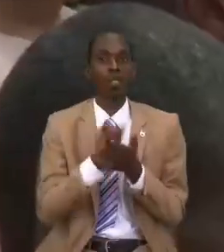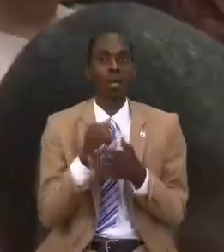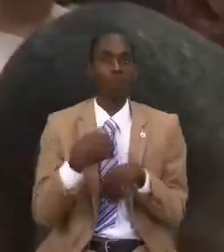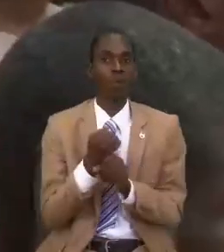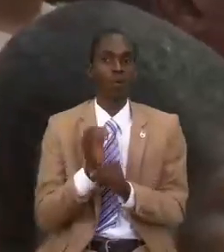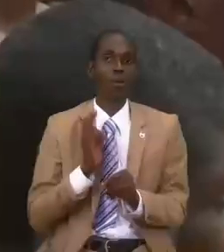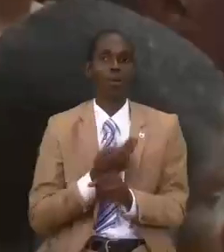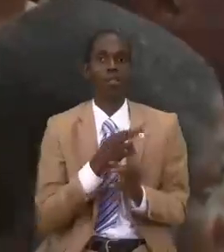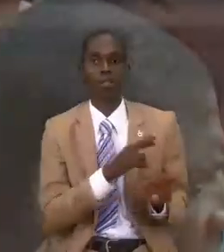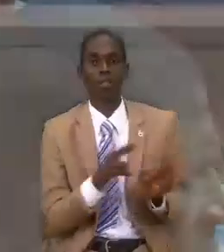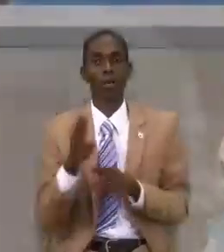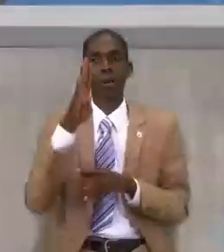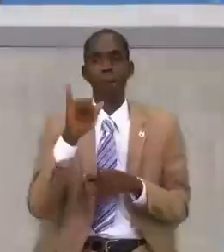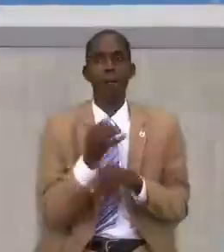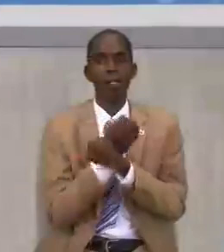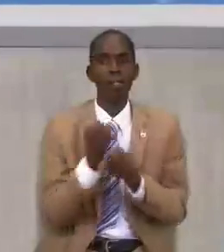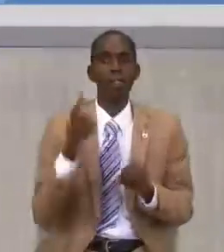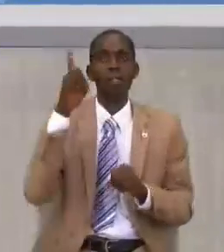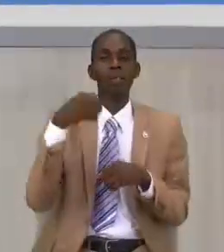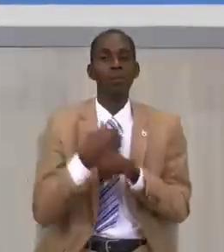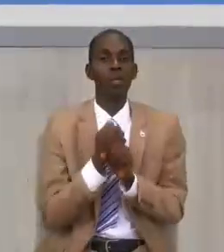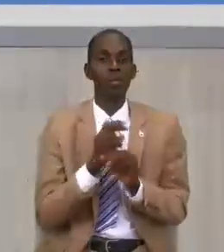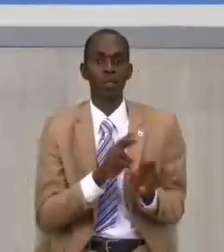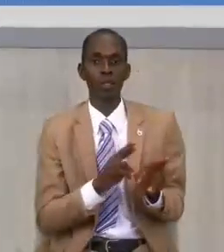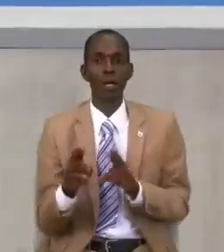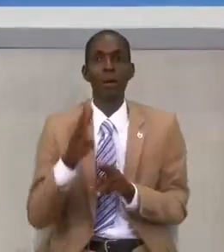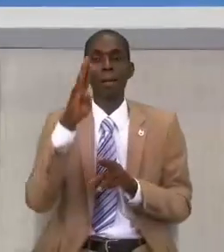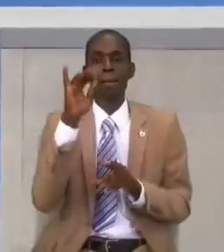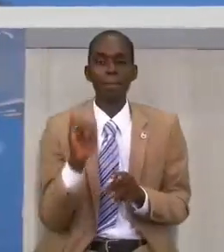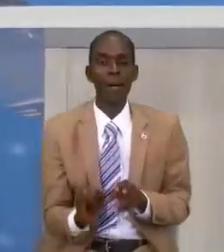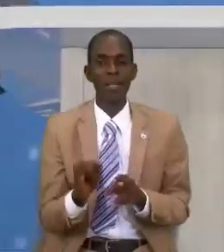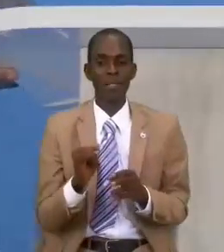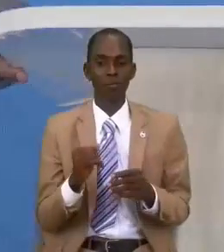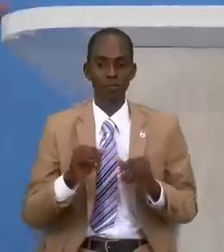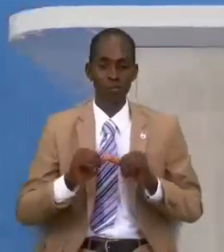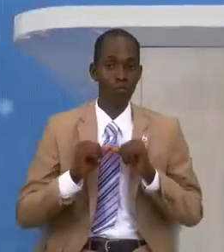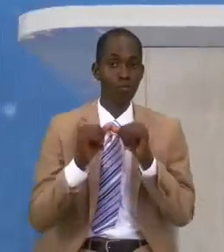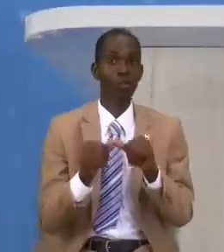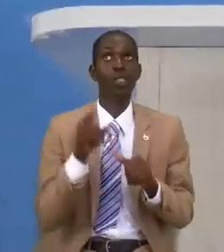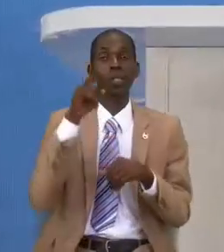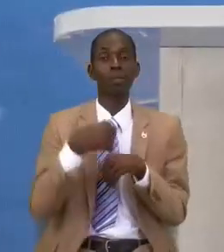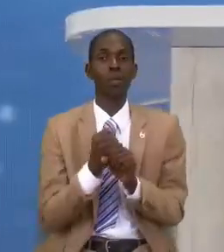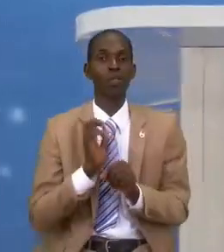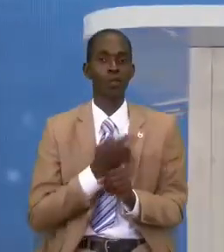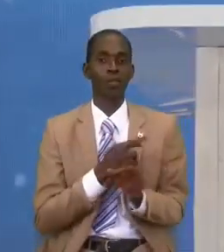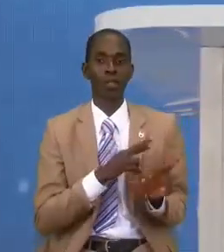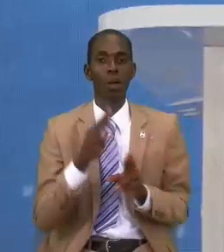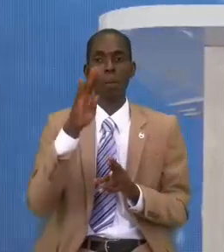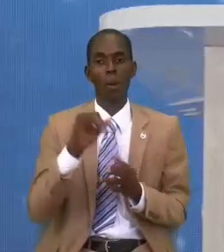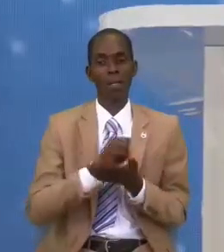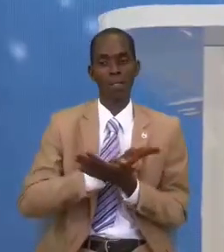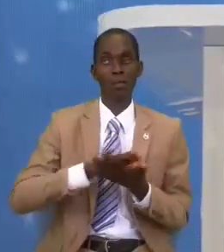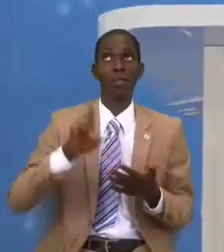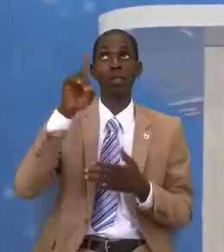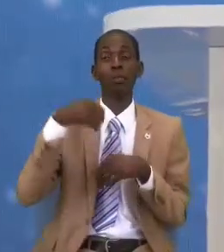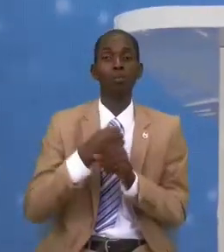by steadfastness. He's the one that gets us ready by sanctification. He's the one that gets us ready by spirit baptism. He's the one that